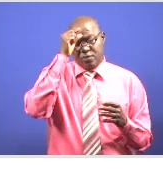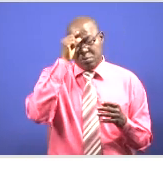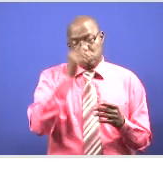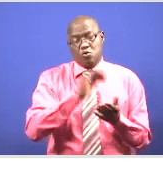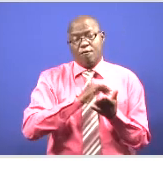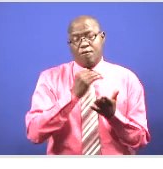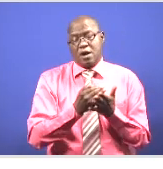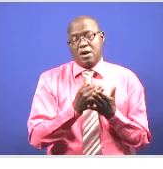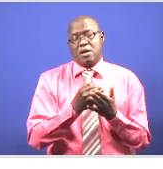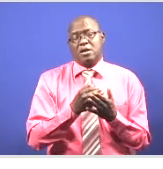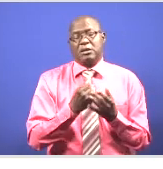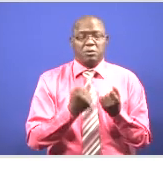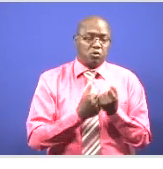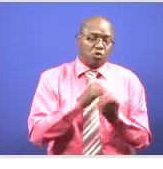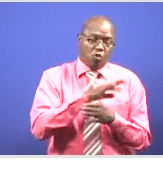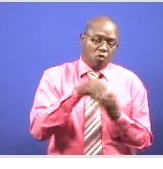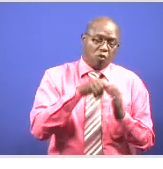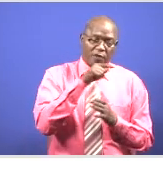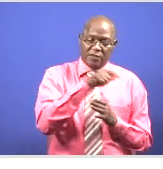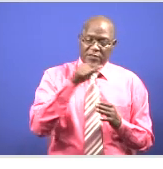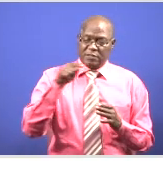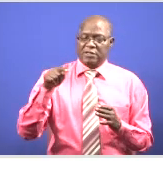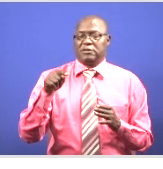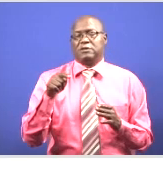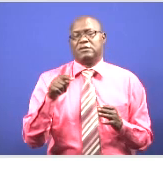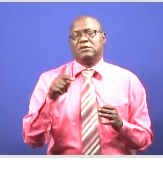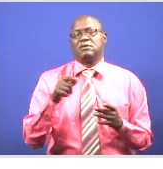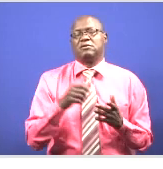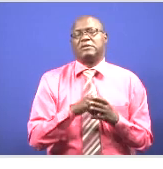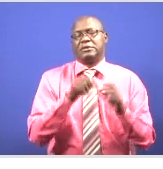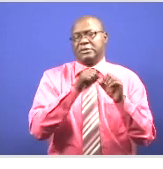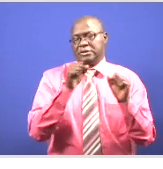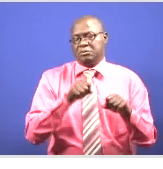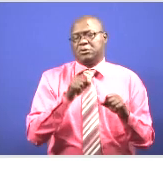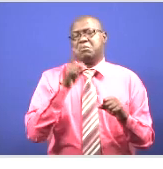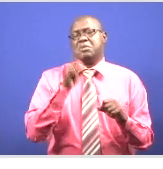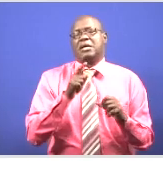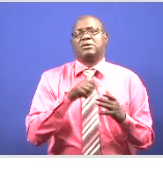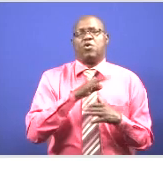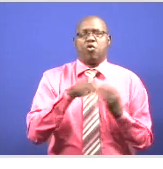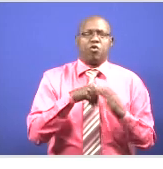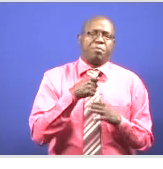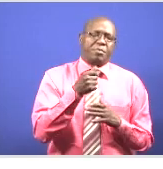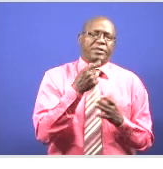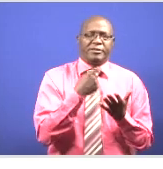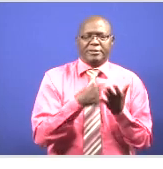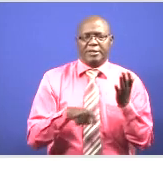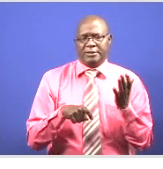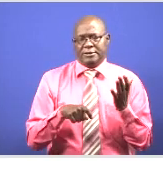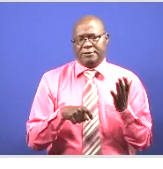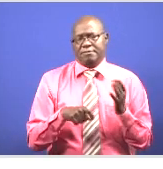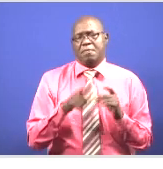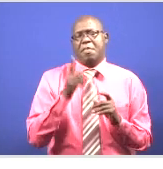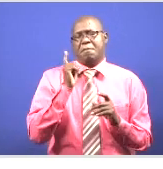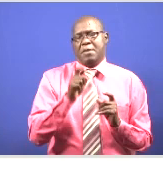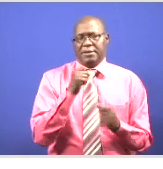all this infrastructure, you and I must pay taxes, you know? And we must make sure